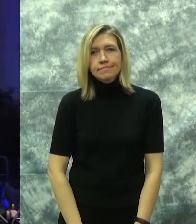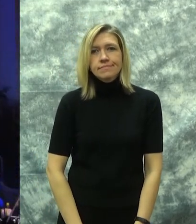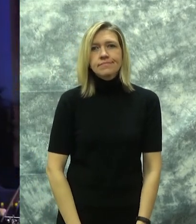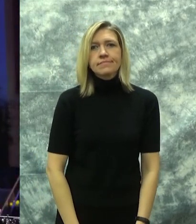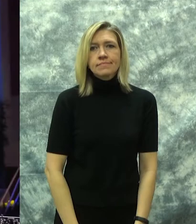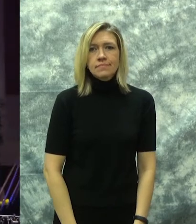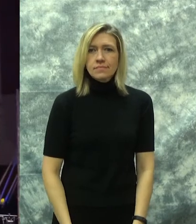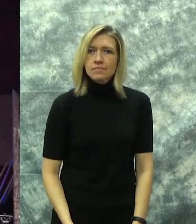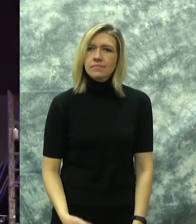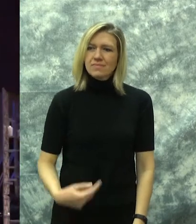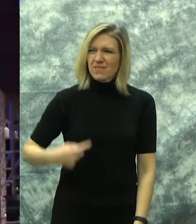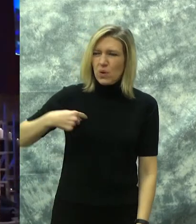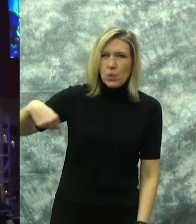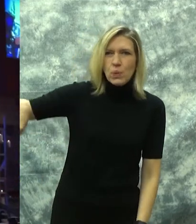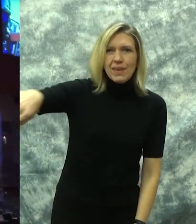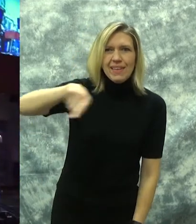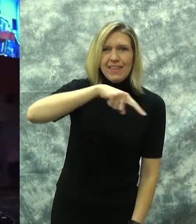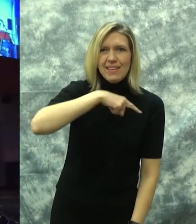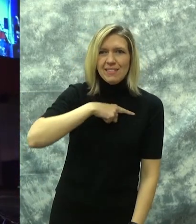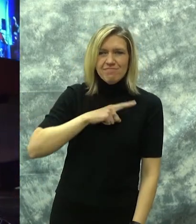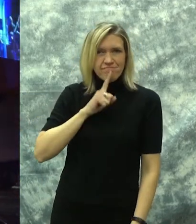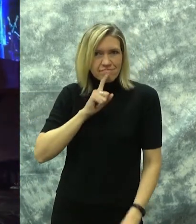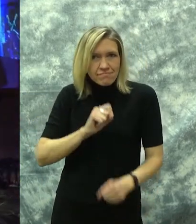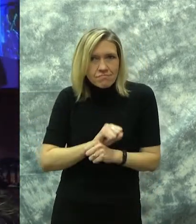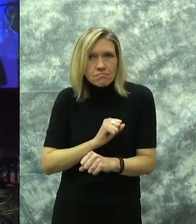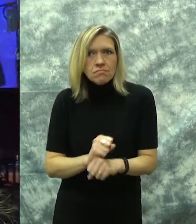what we are is